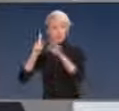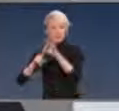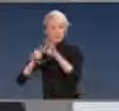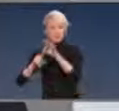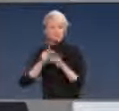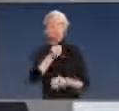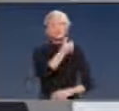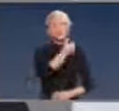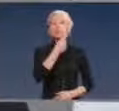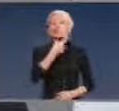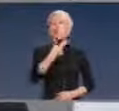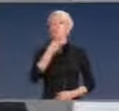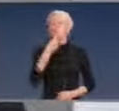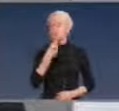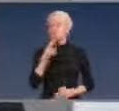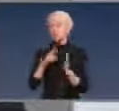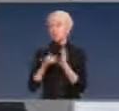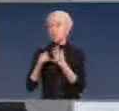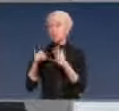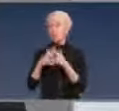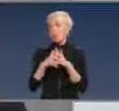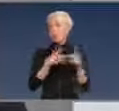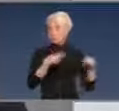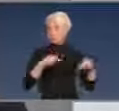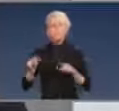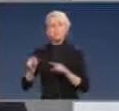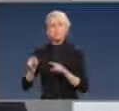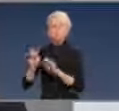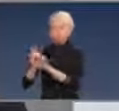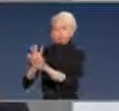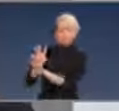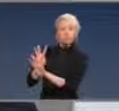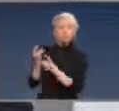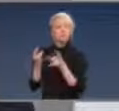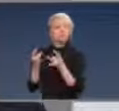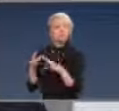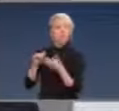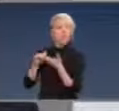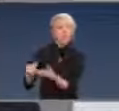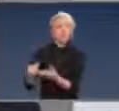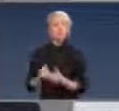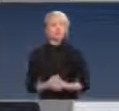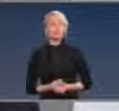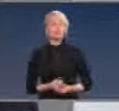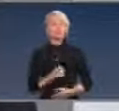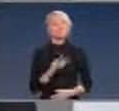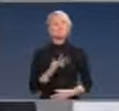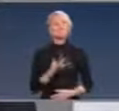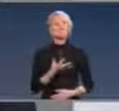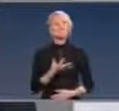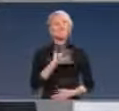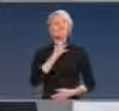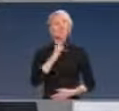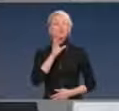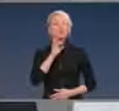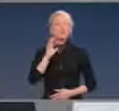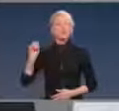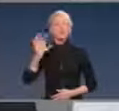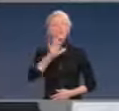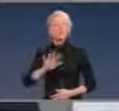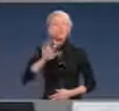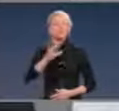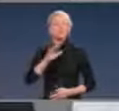672 who are in New South Wales. There are 141 working federally on this issue directly. There